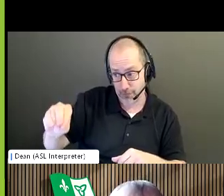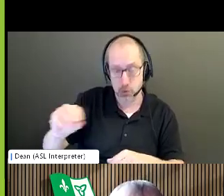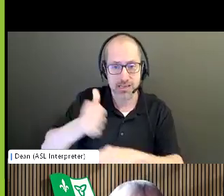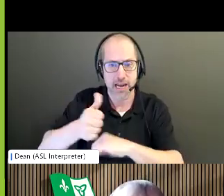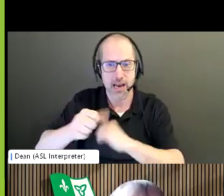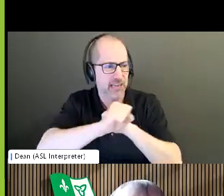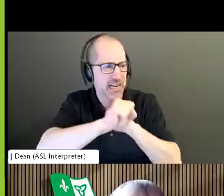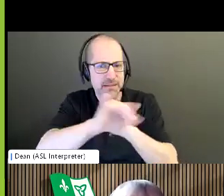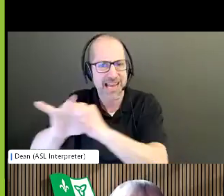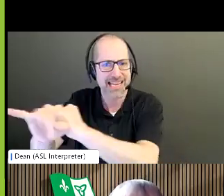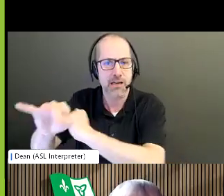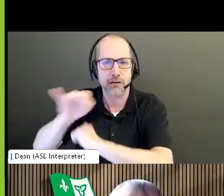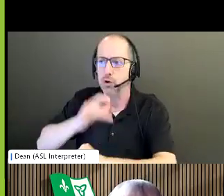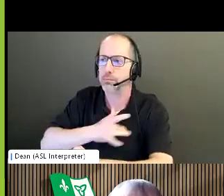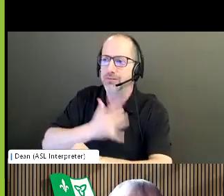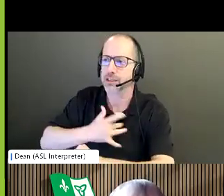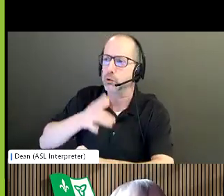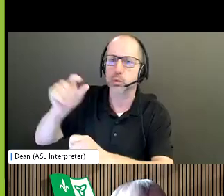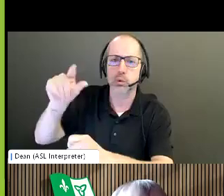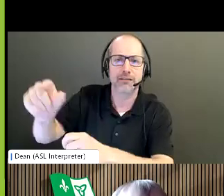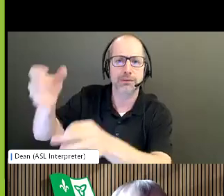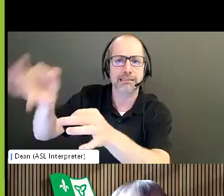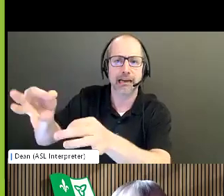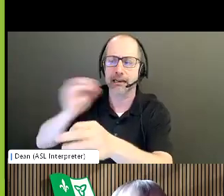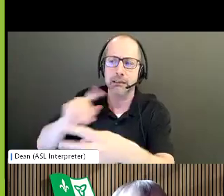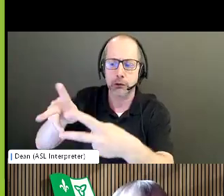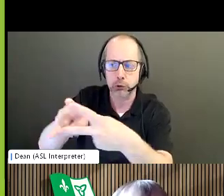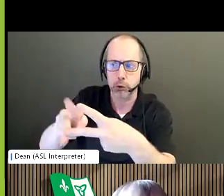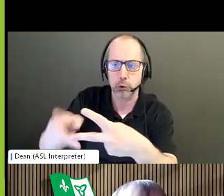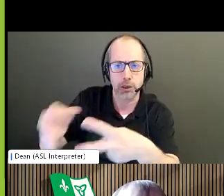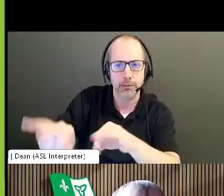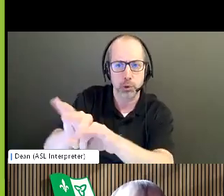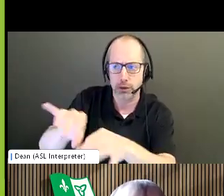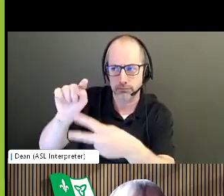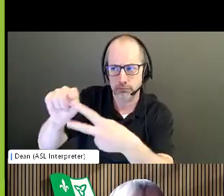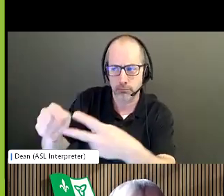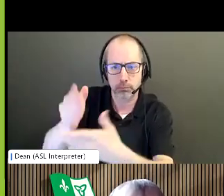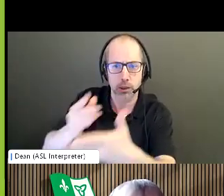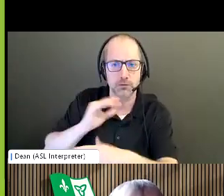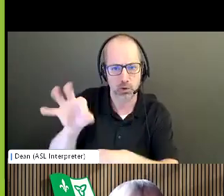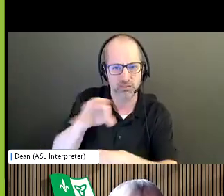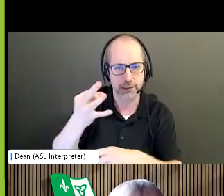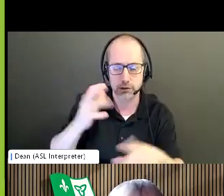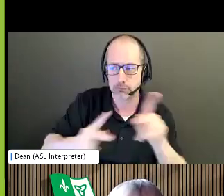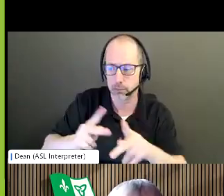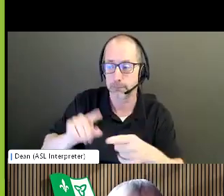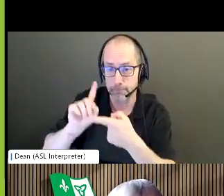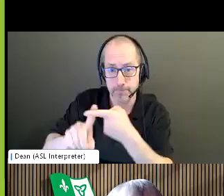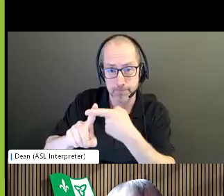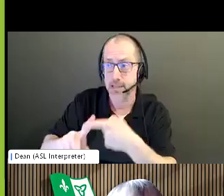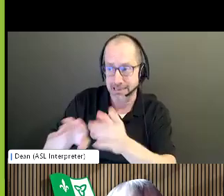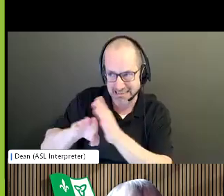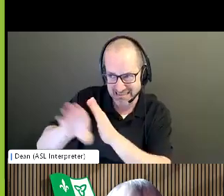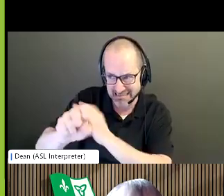provincial decision makers to take action on 2 key fronts for us Francophones. The development and promotion of French